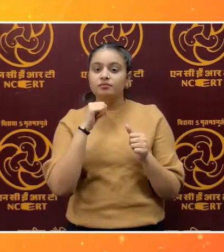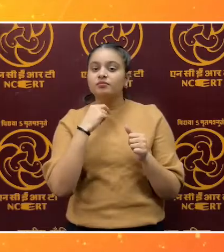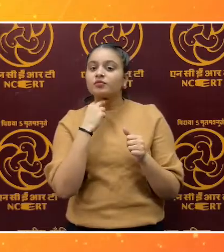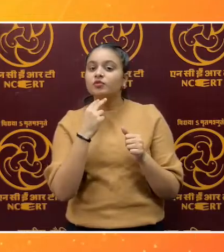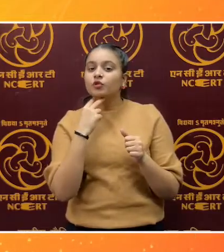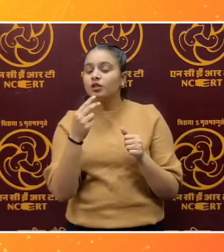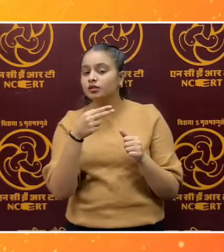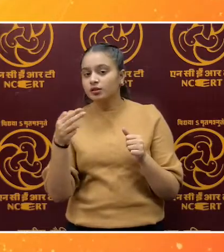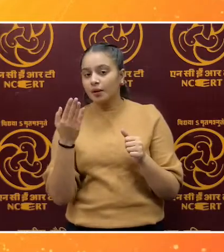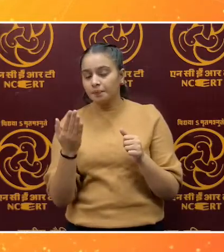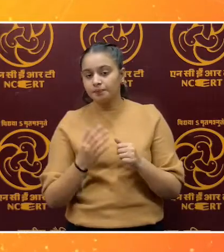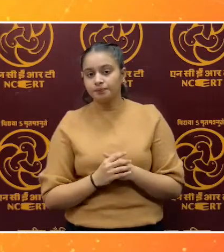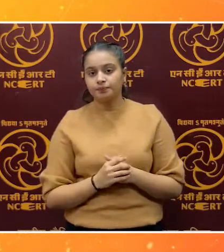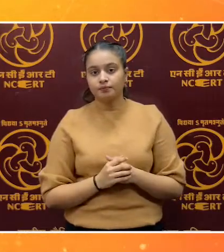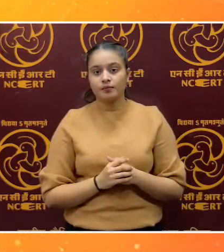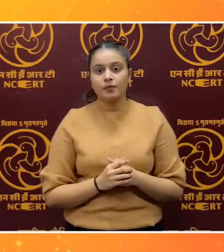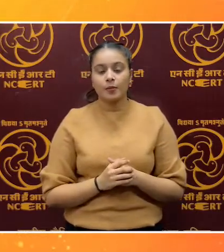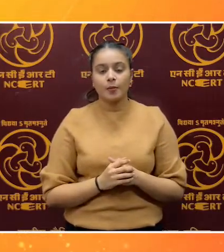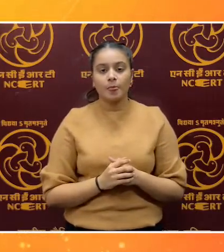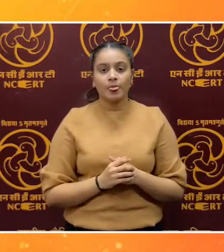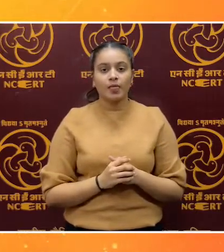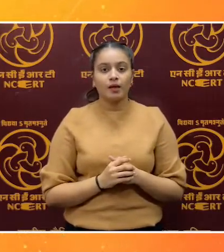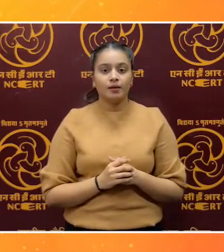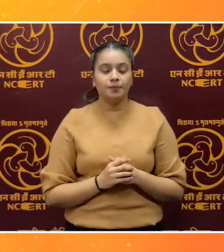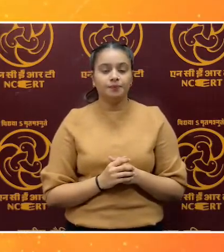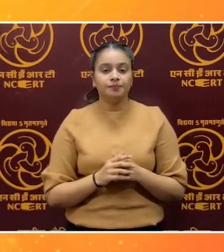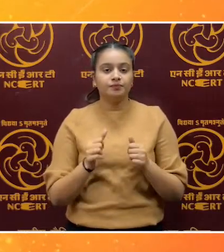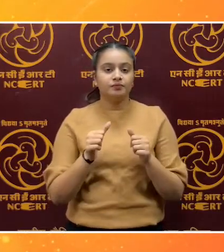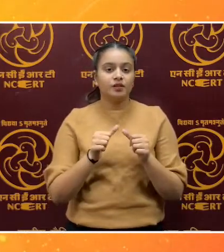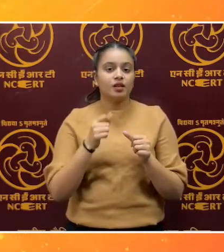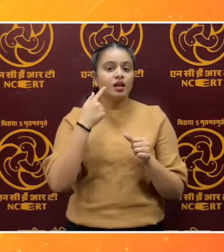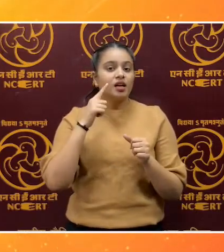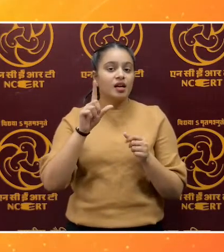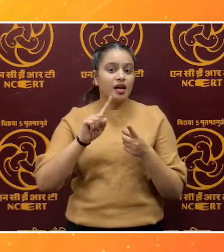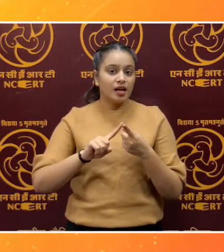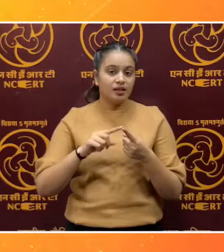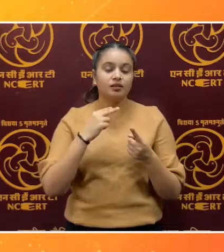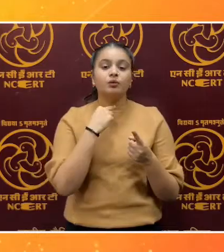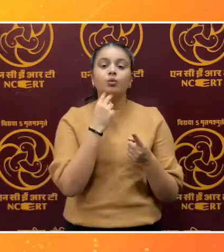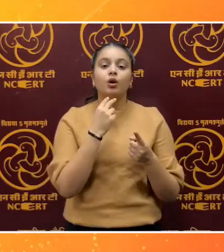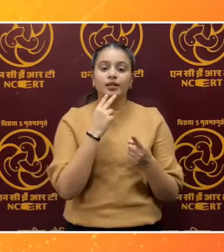its name. It will be ale, not al. Okay. So tail,